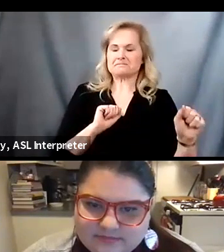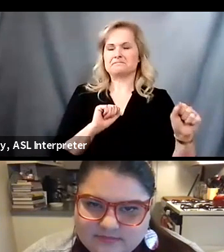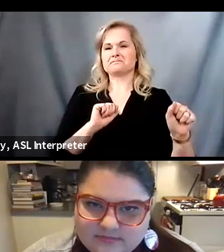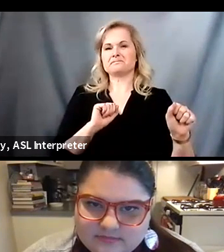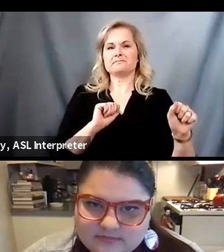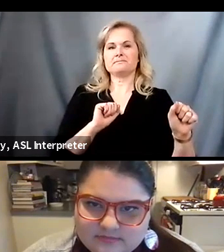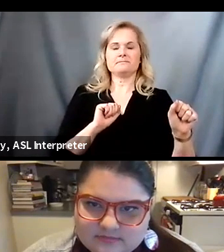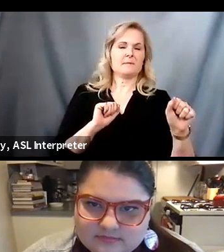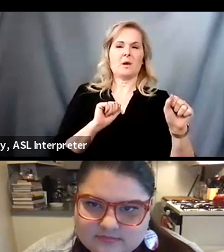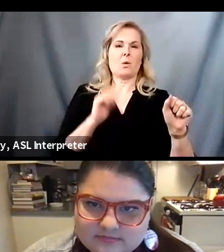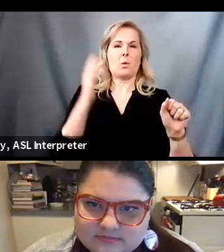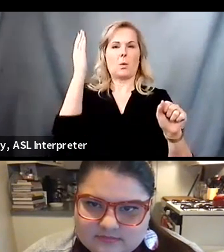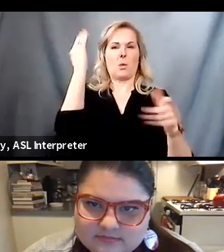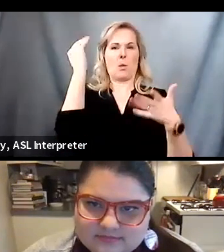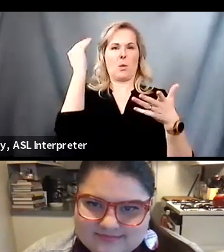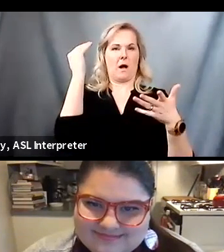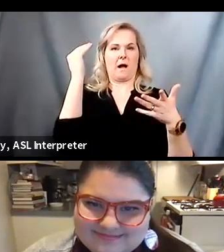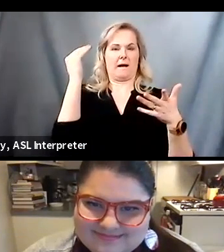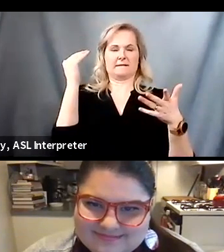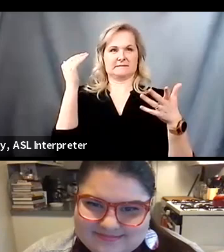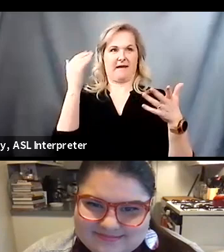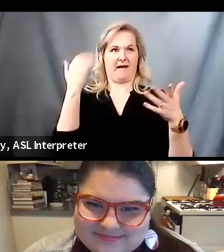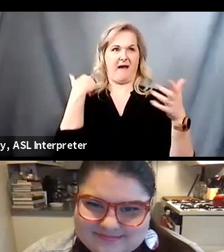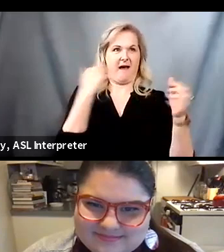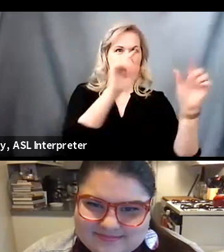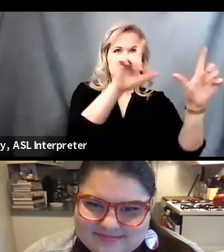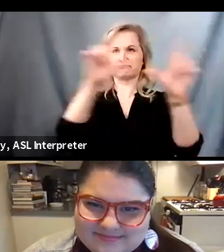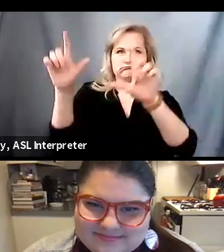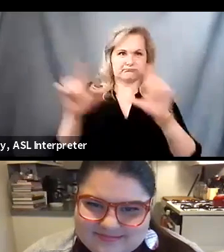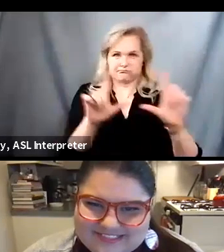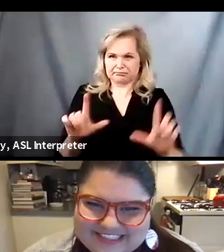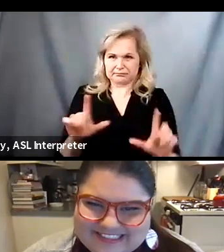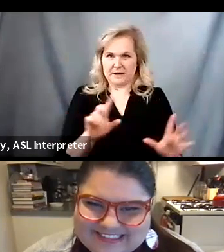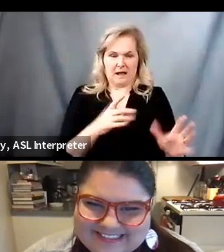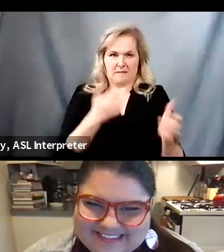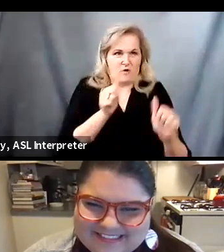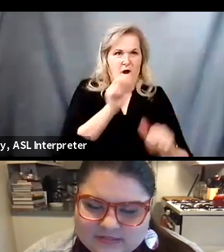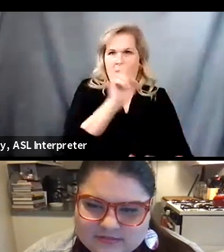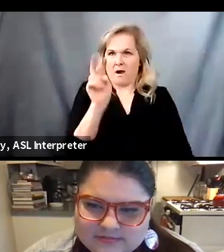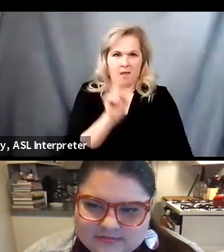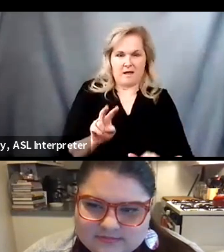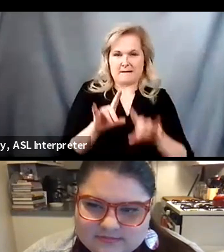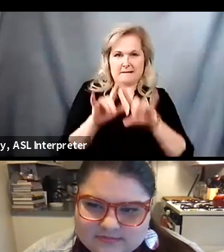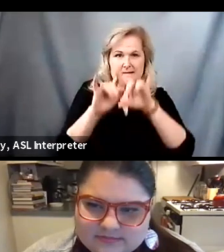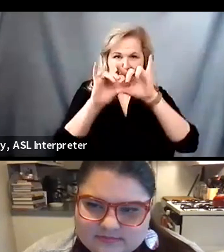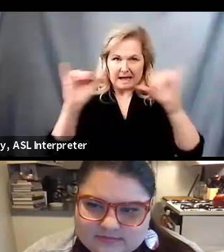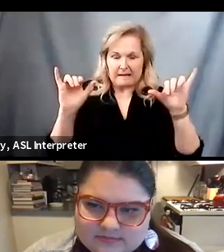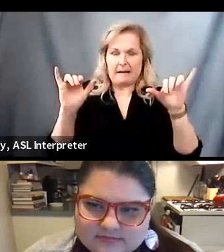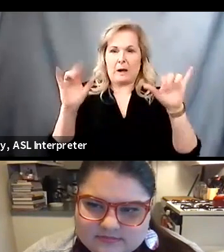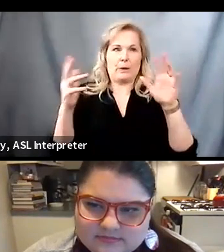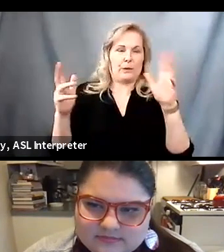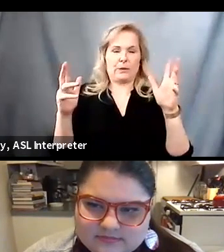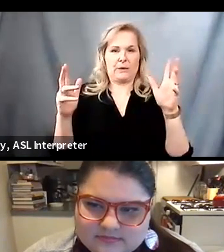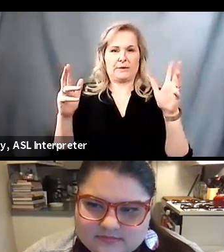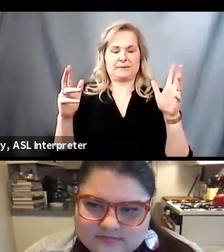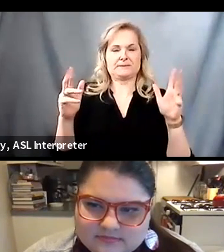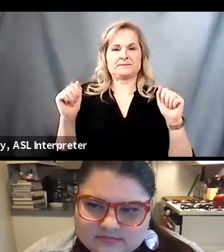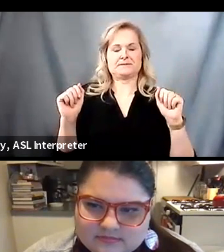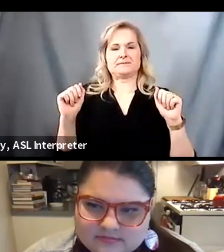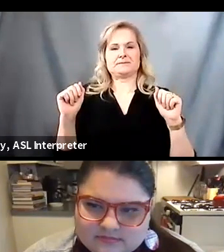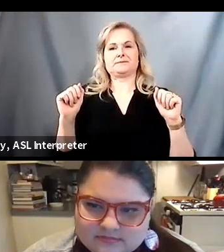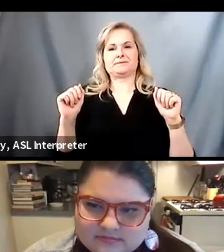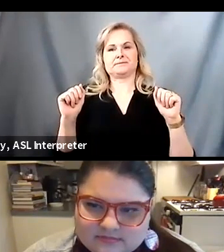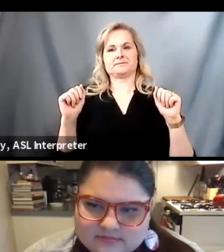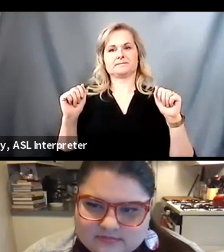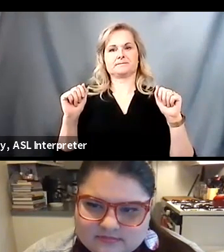And that's mostly just because of the juggling of all the different technological inputs that are